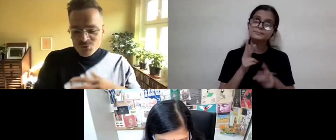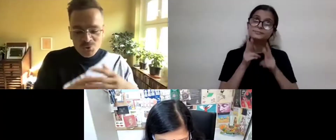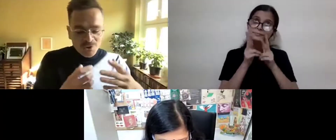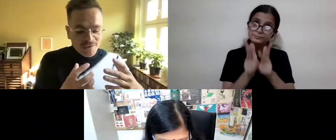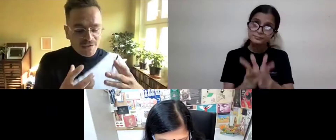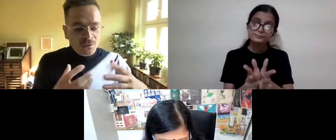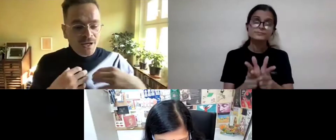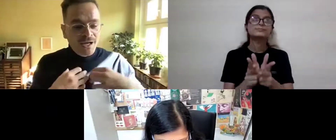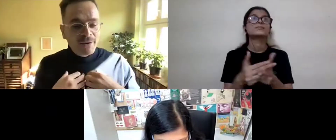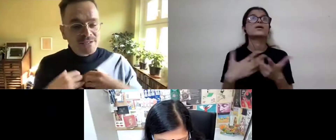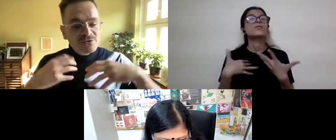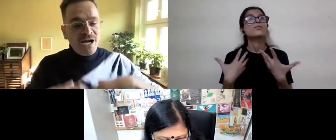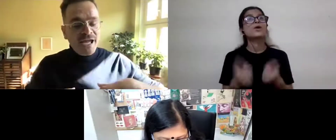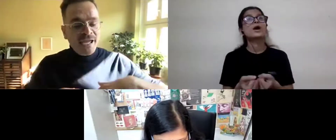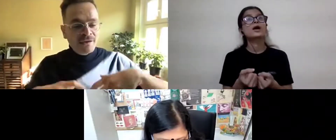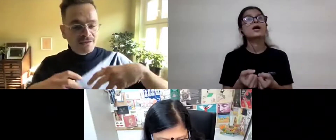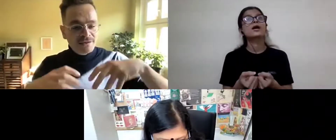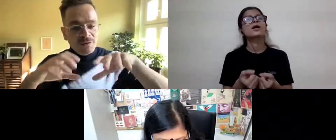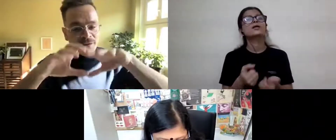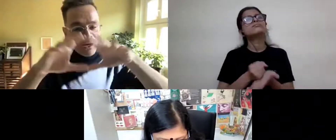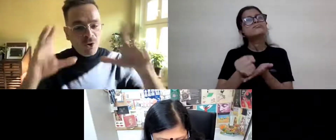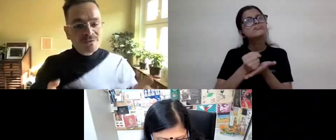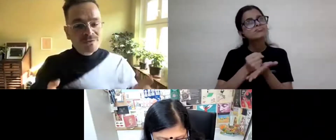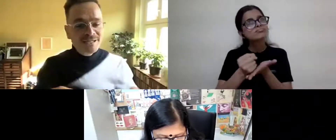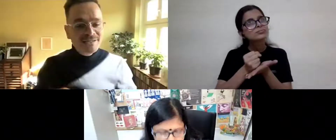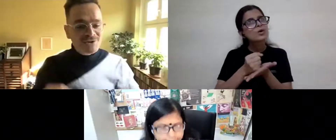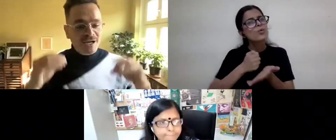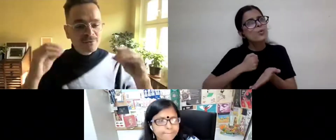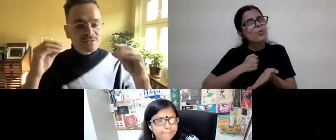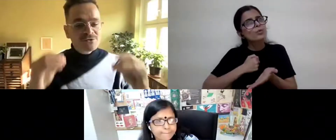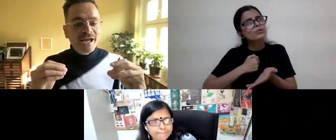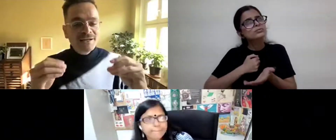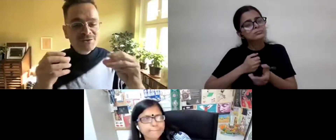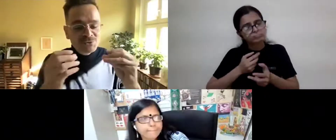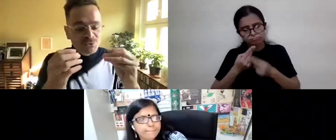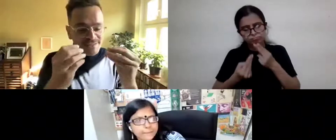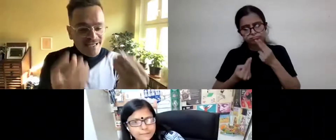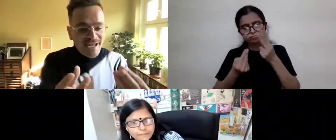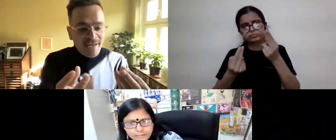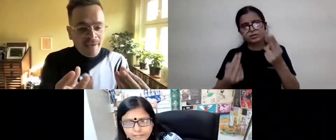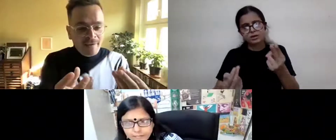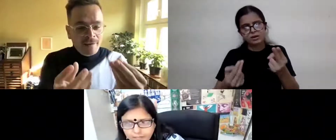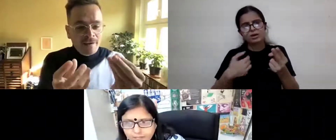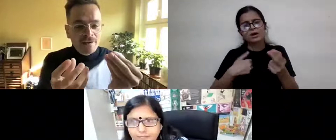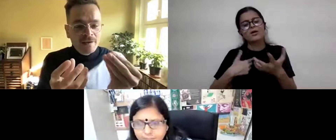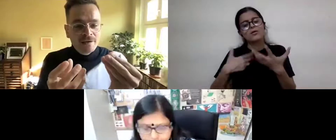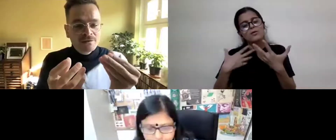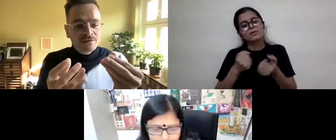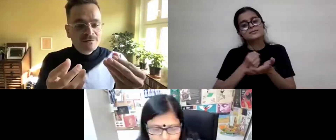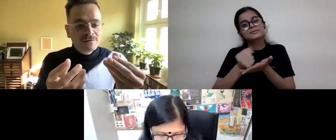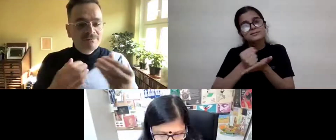like to, I was trying with my whole speech, I was trying to say,